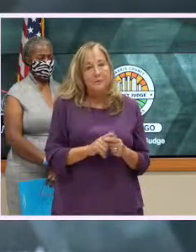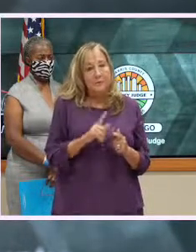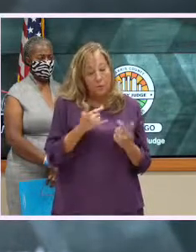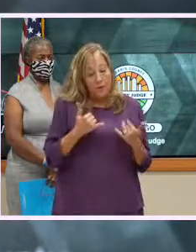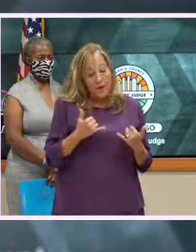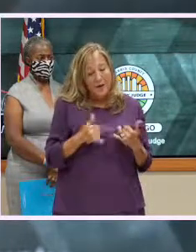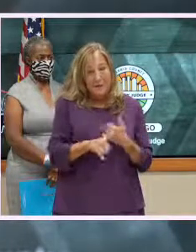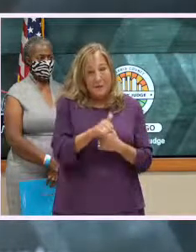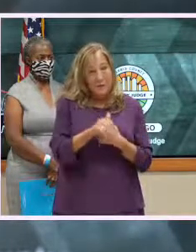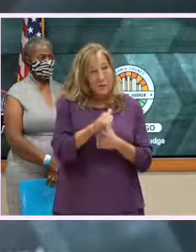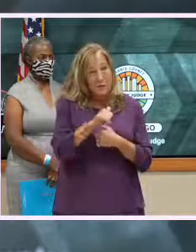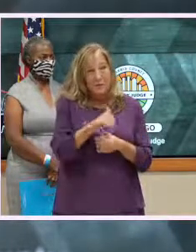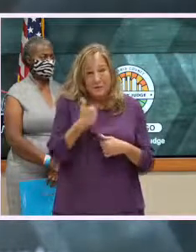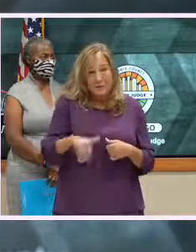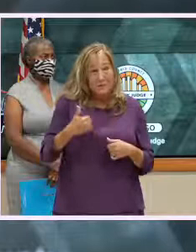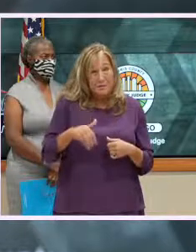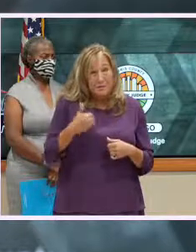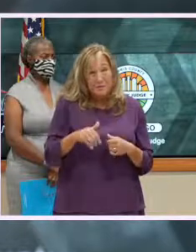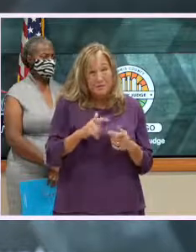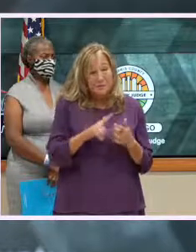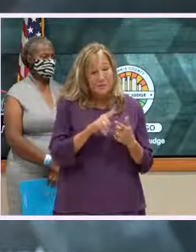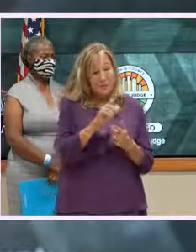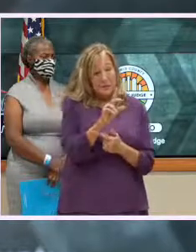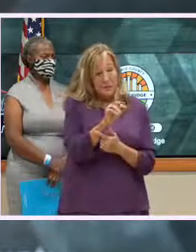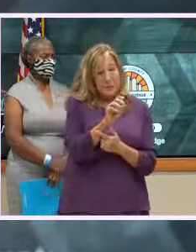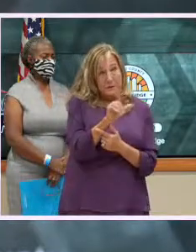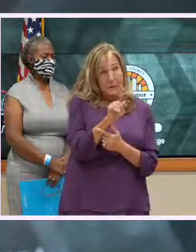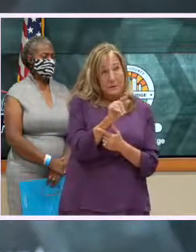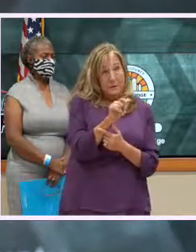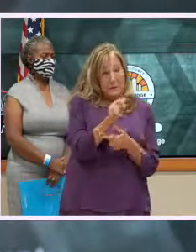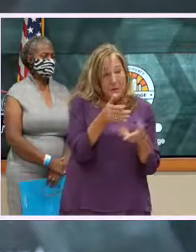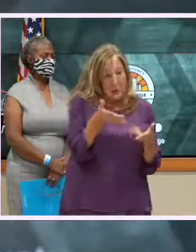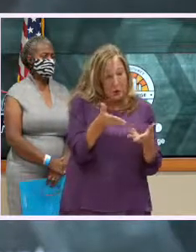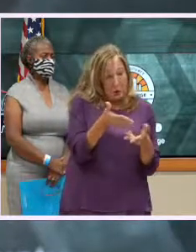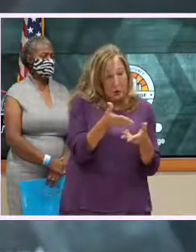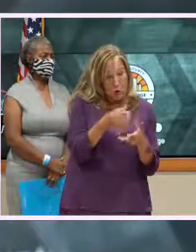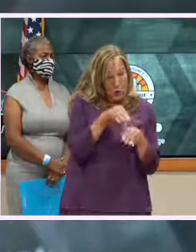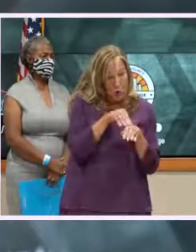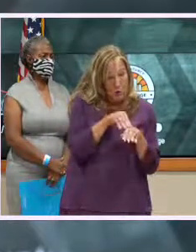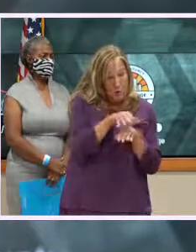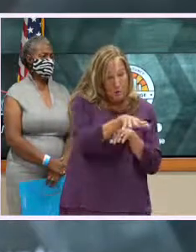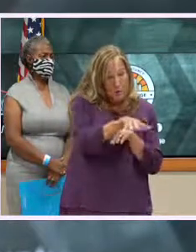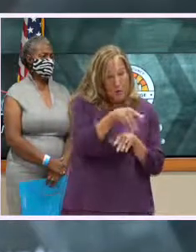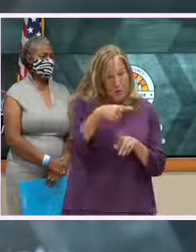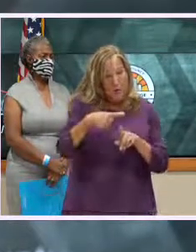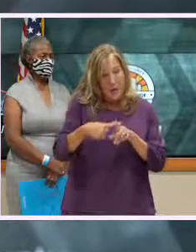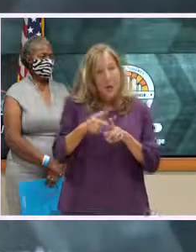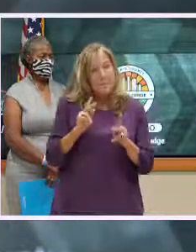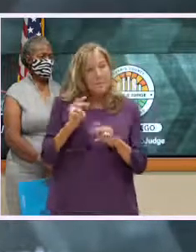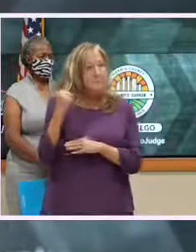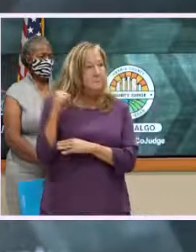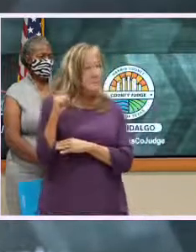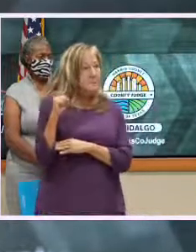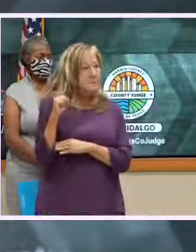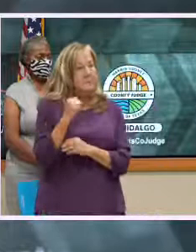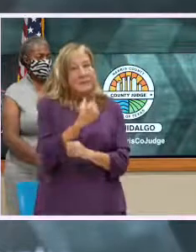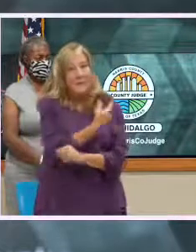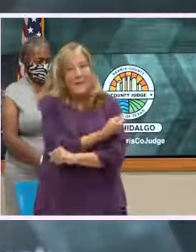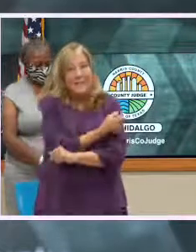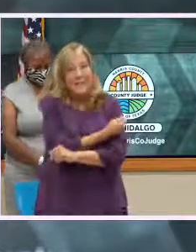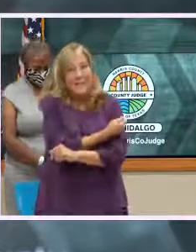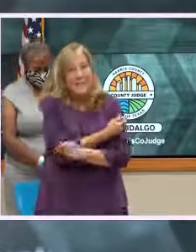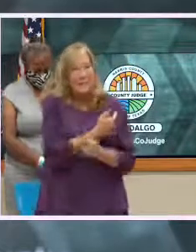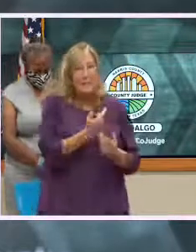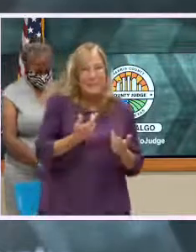variant and vaccination rates. And that's why we need folks to get vaccinated. In response to this